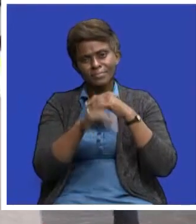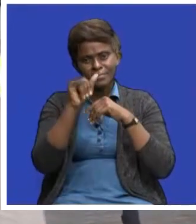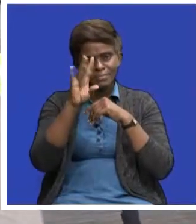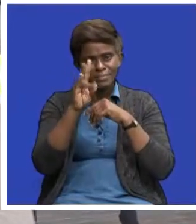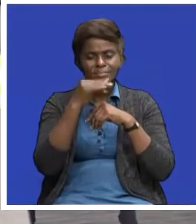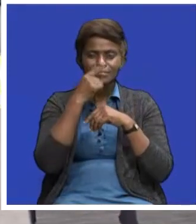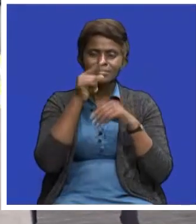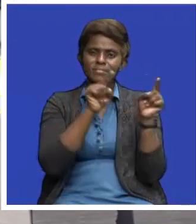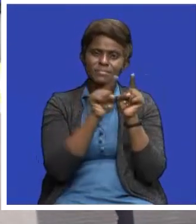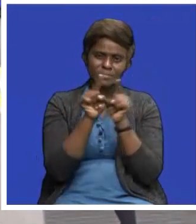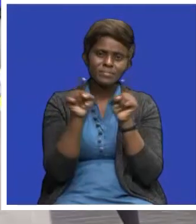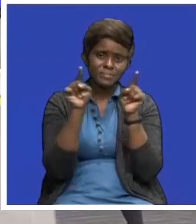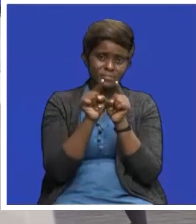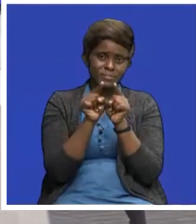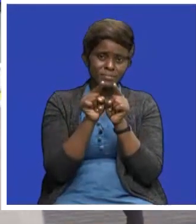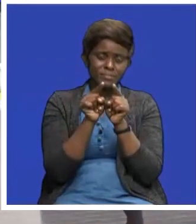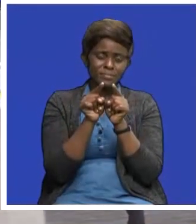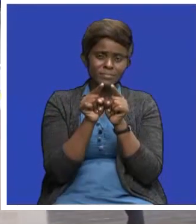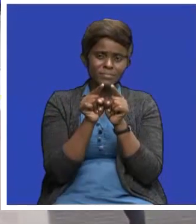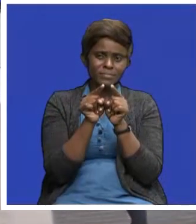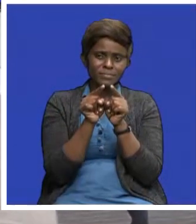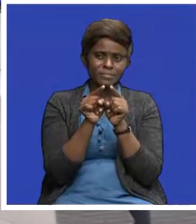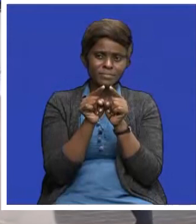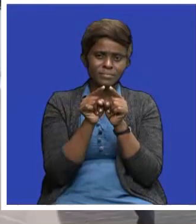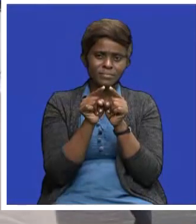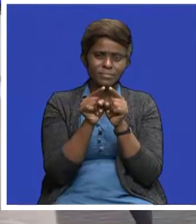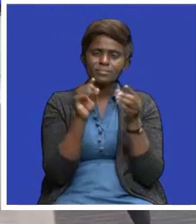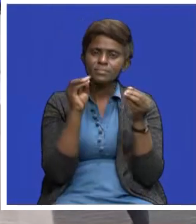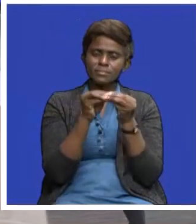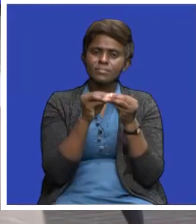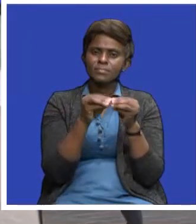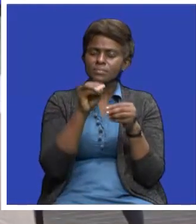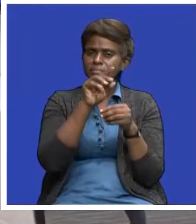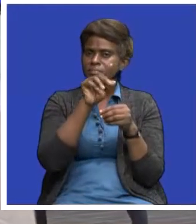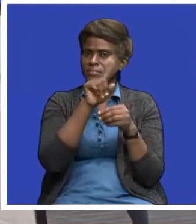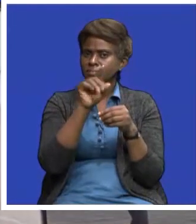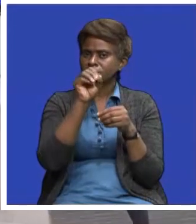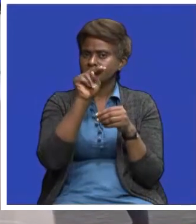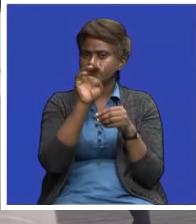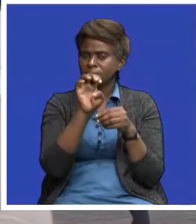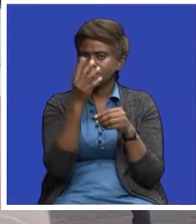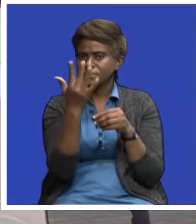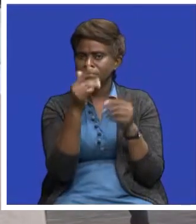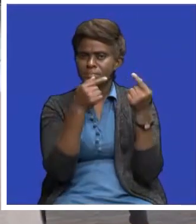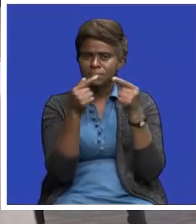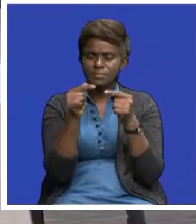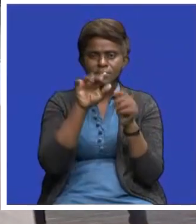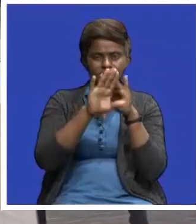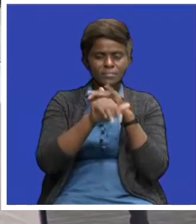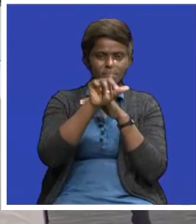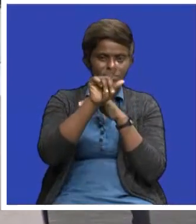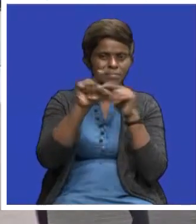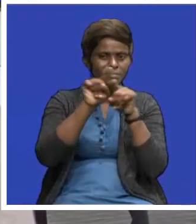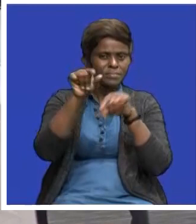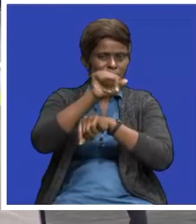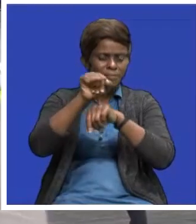who obviously came out tops in the Region 5 games. The under-20 have also done well, even the senior